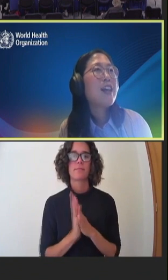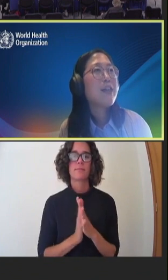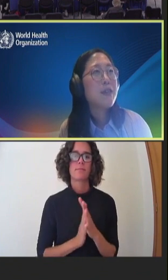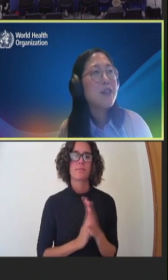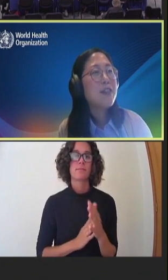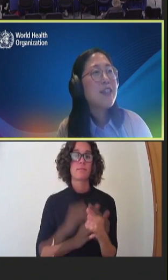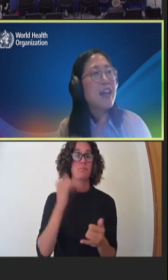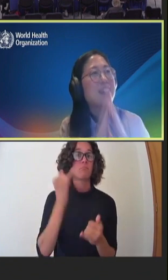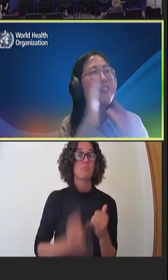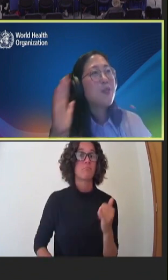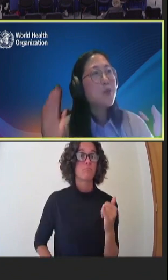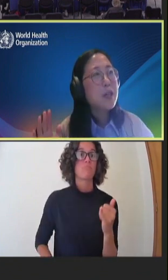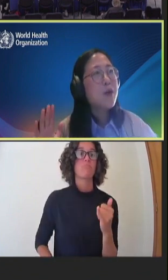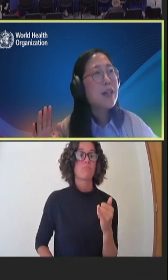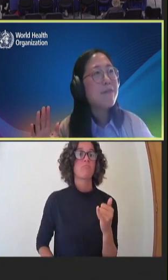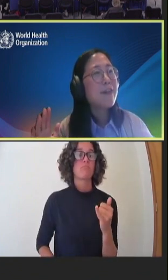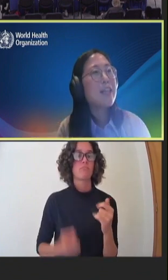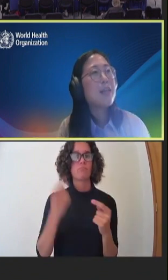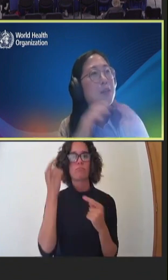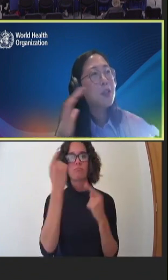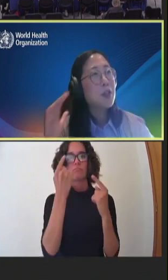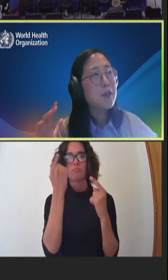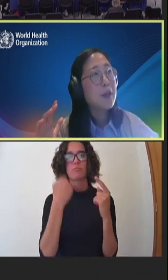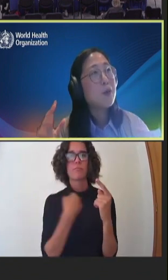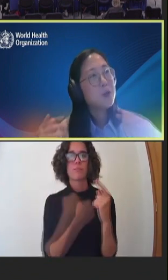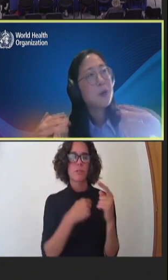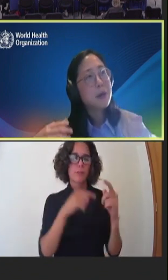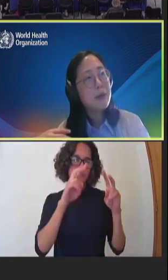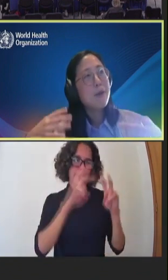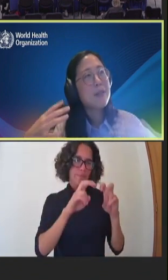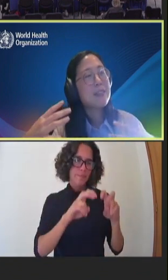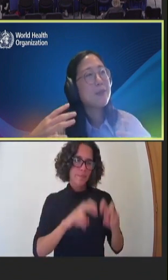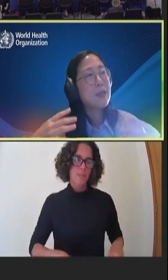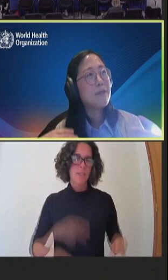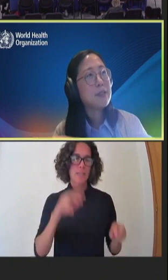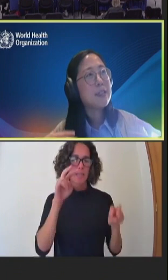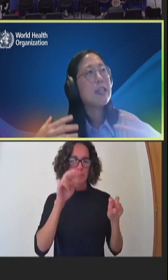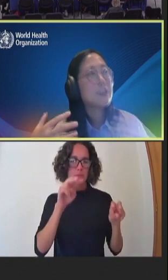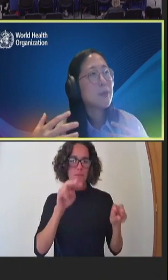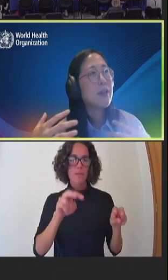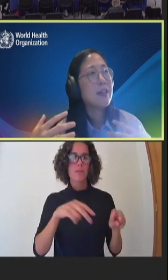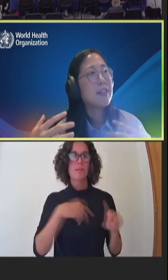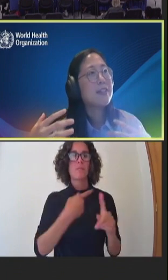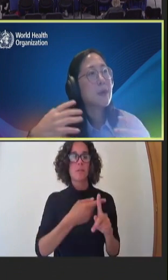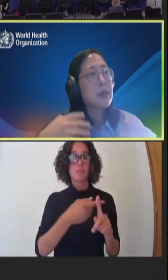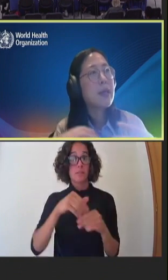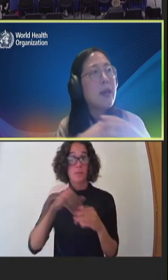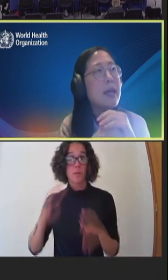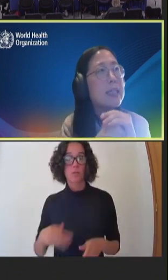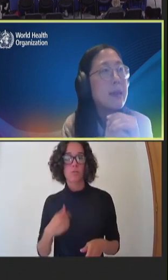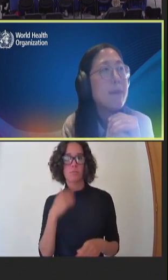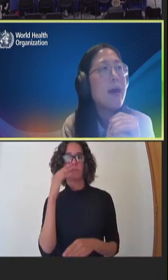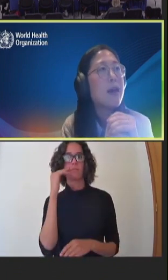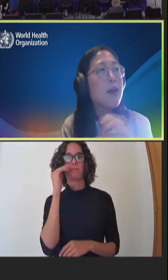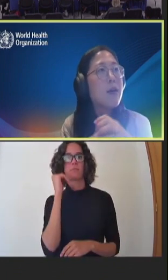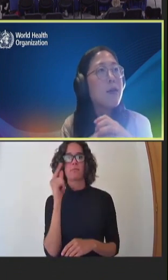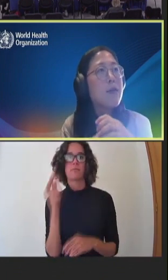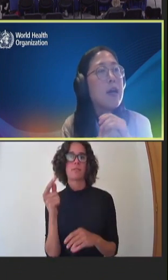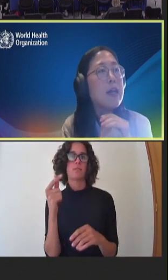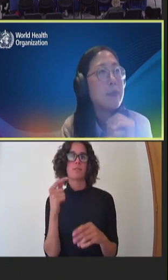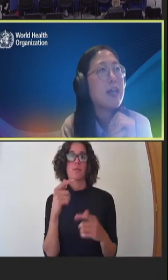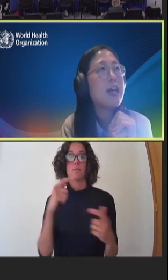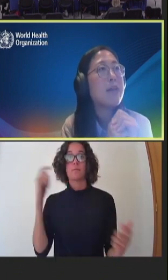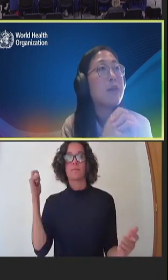Finally, given that we quantified and observed, and also in person, we firsthand experienced the great impact